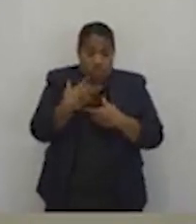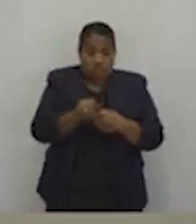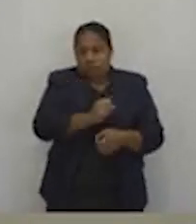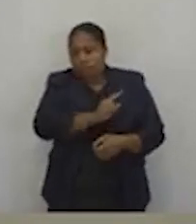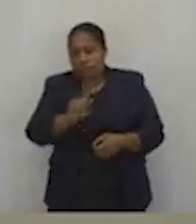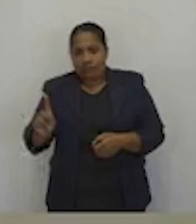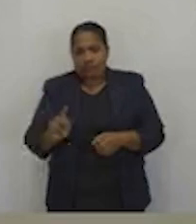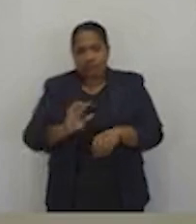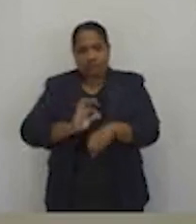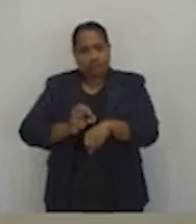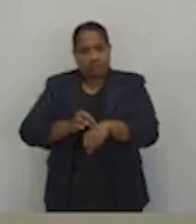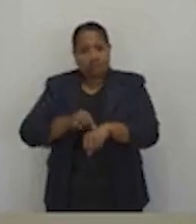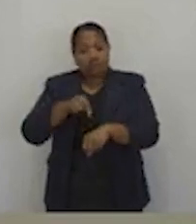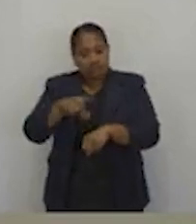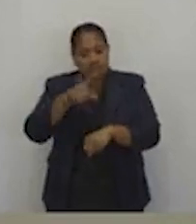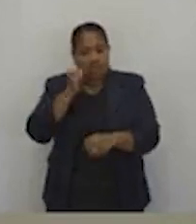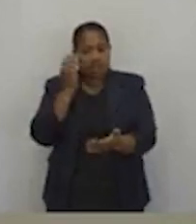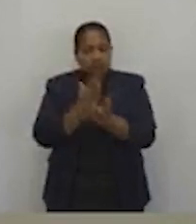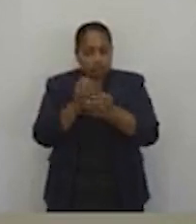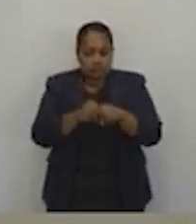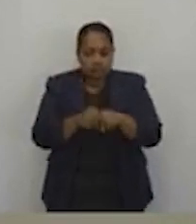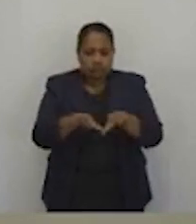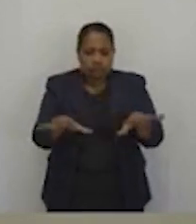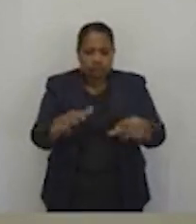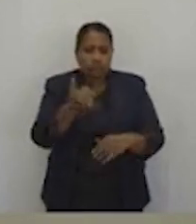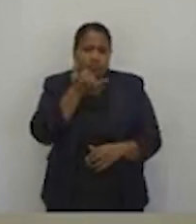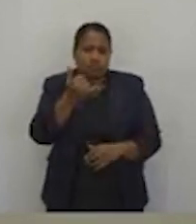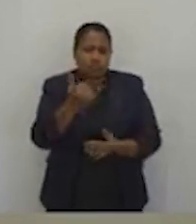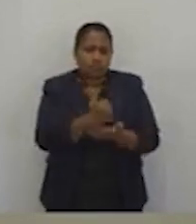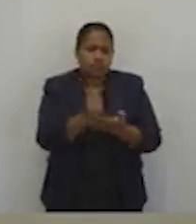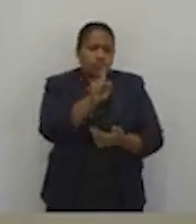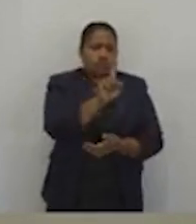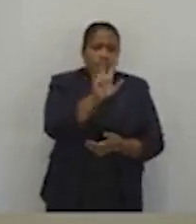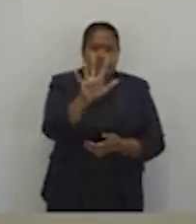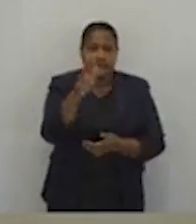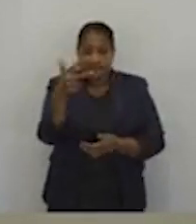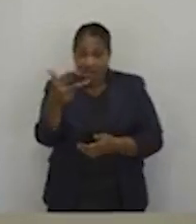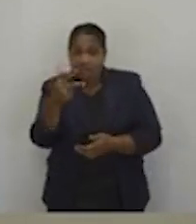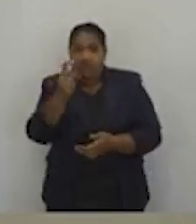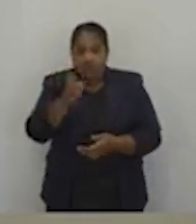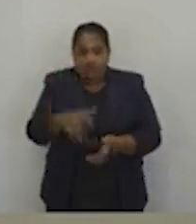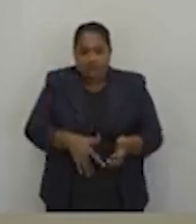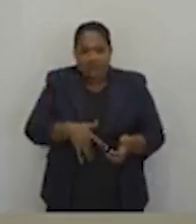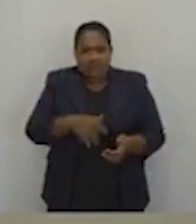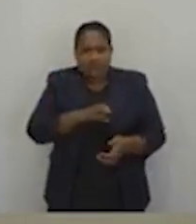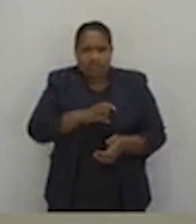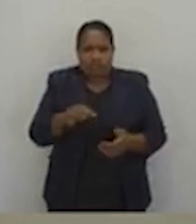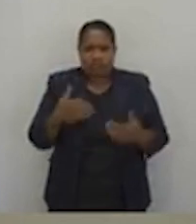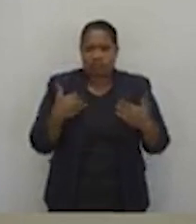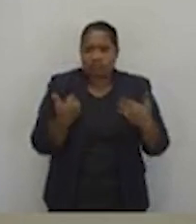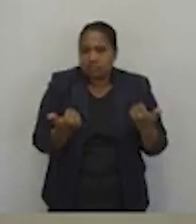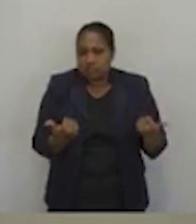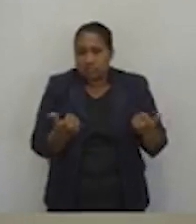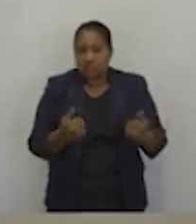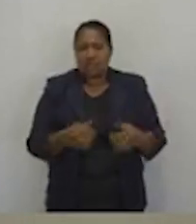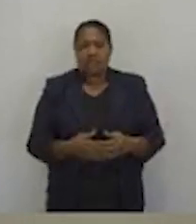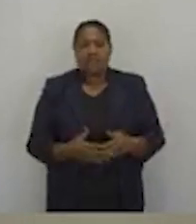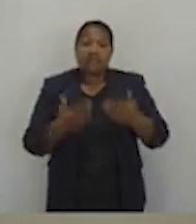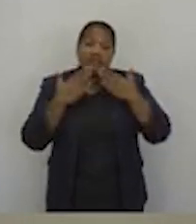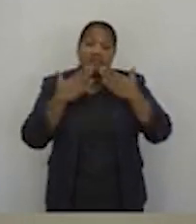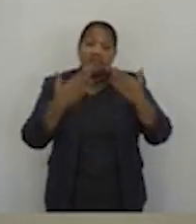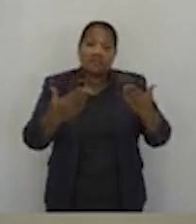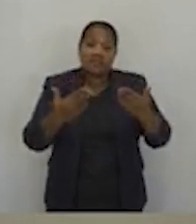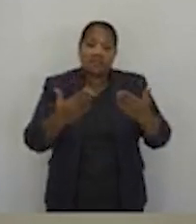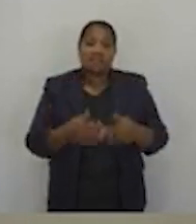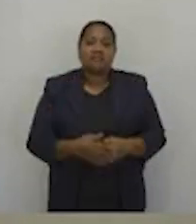spread. Call number 158 if you are feeling at all unwell. Nevertheless, thank you and